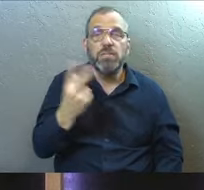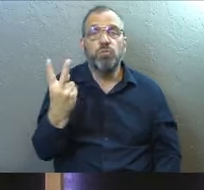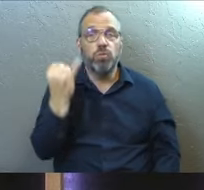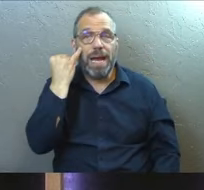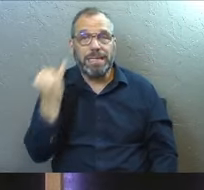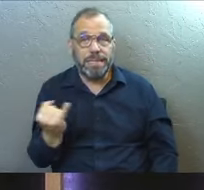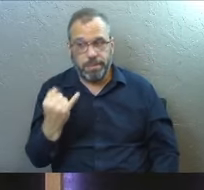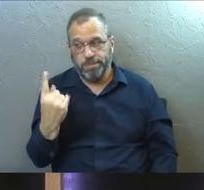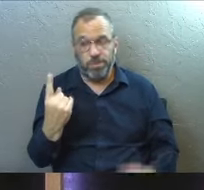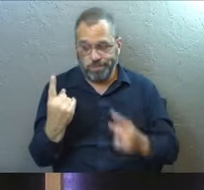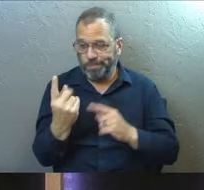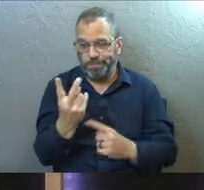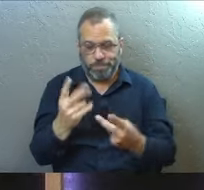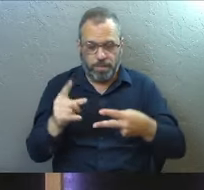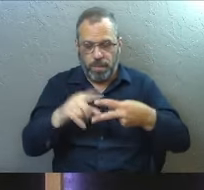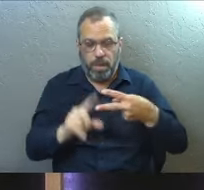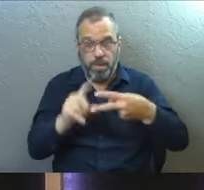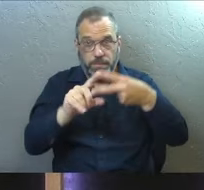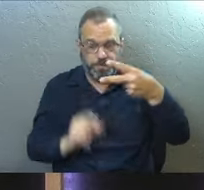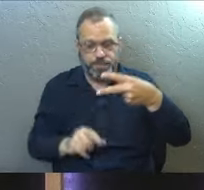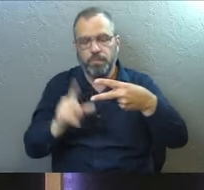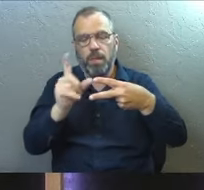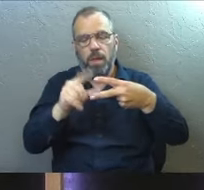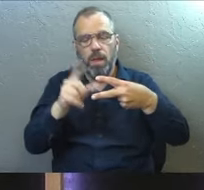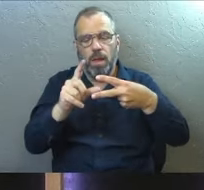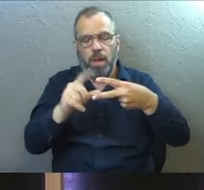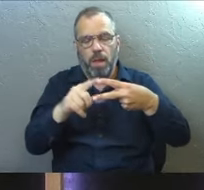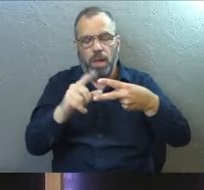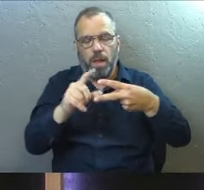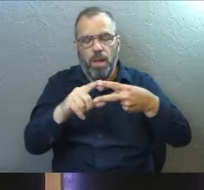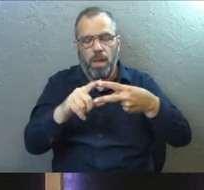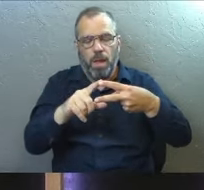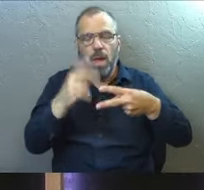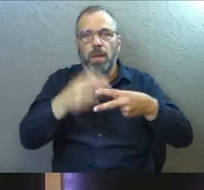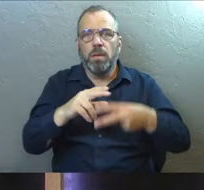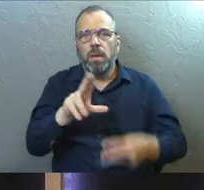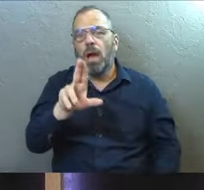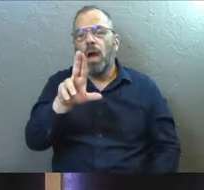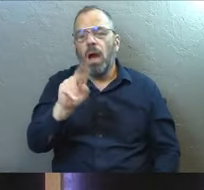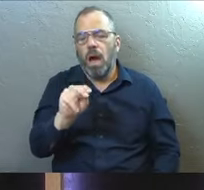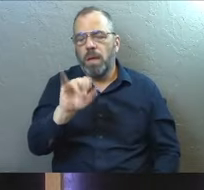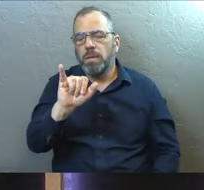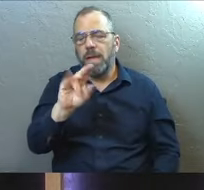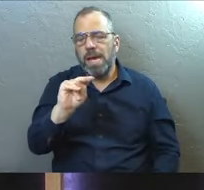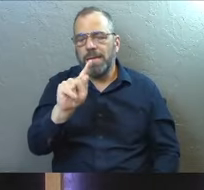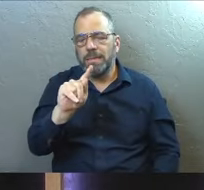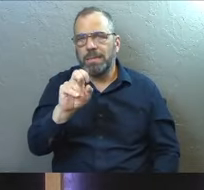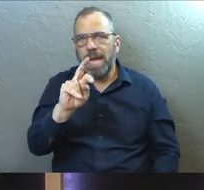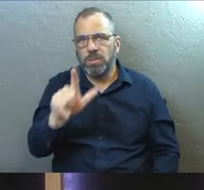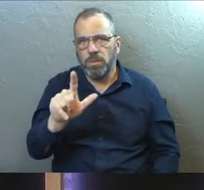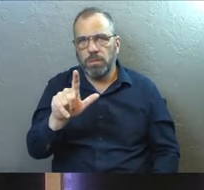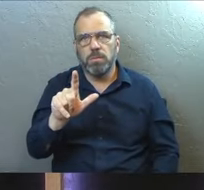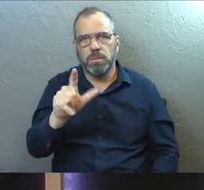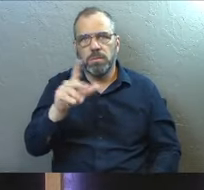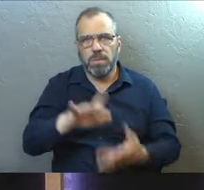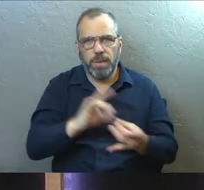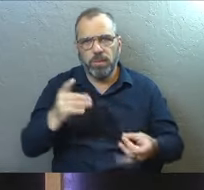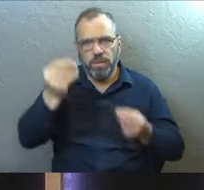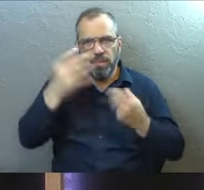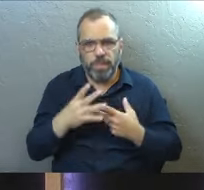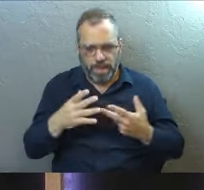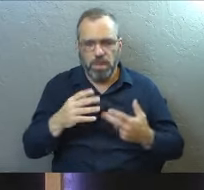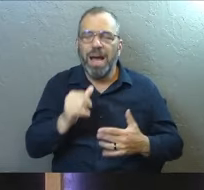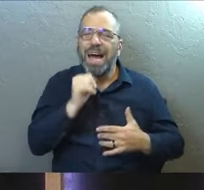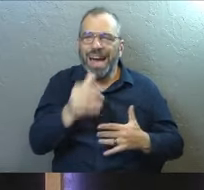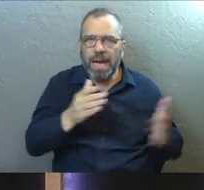two ideas that are happening. He said one thing is over here, and it's called unintentional spiritual formation. It's a bunch of big words,